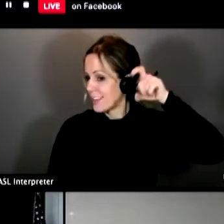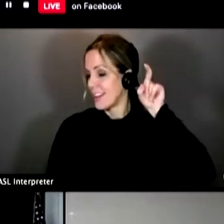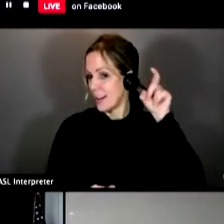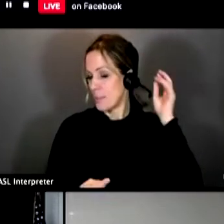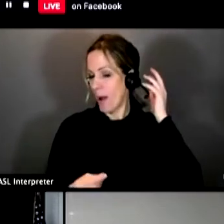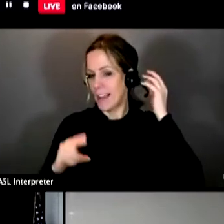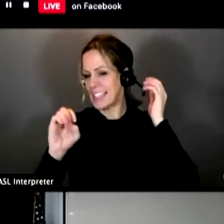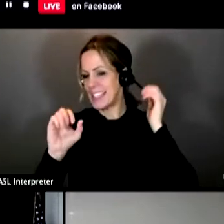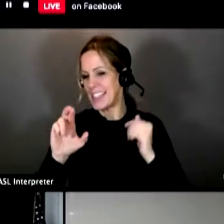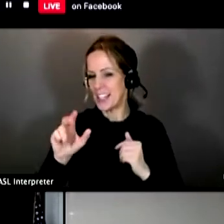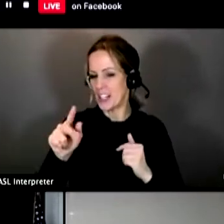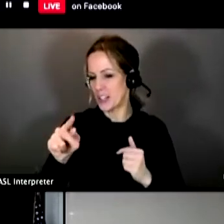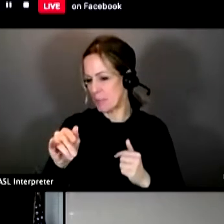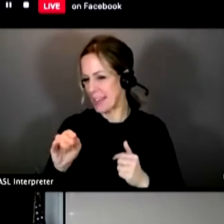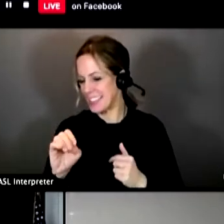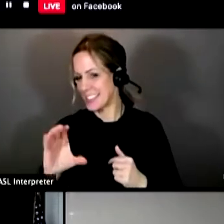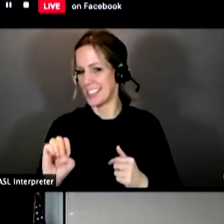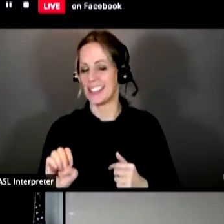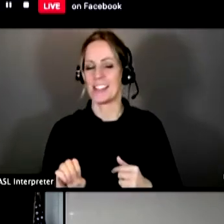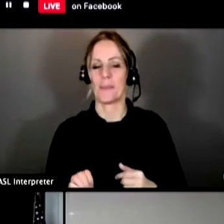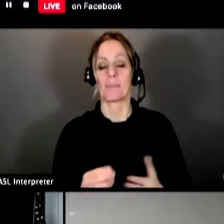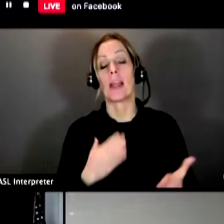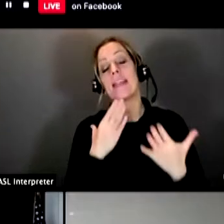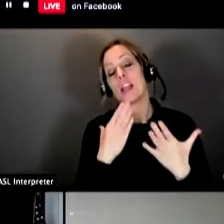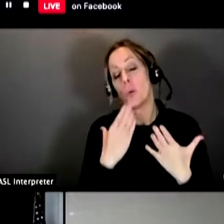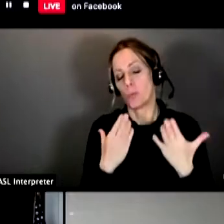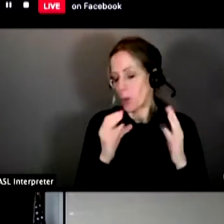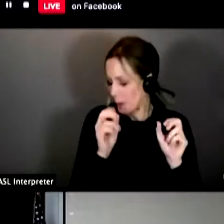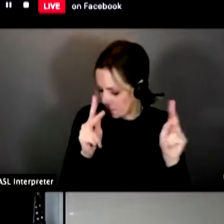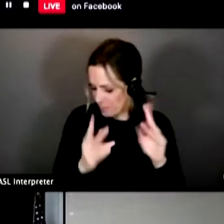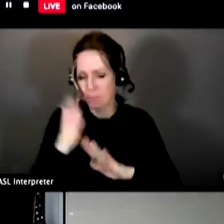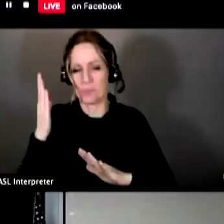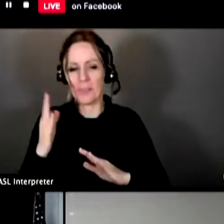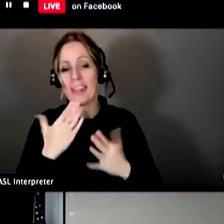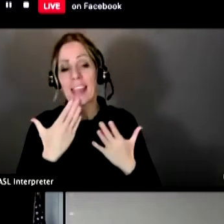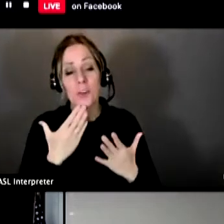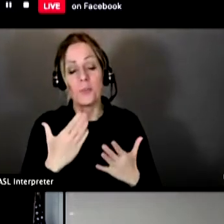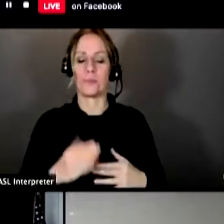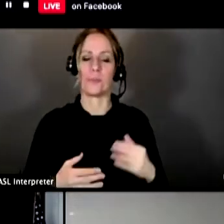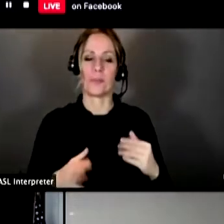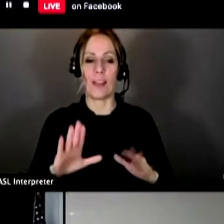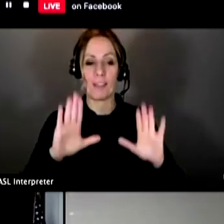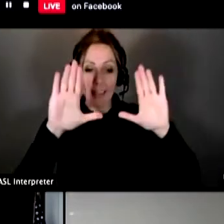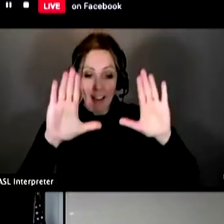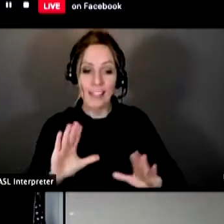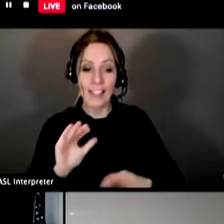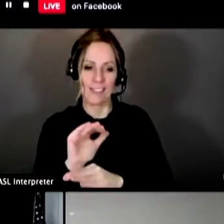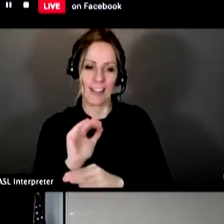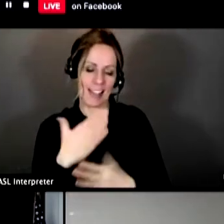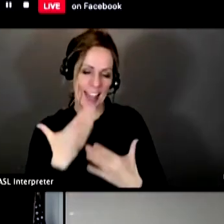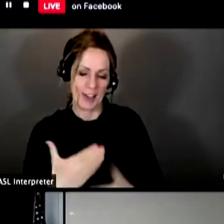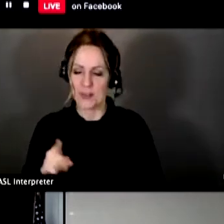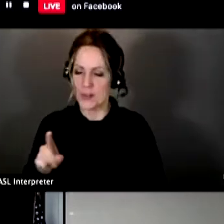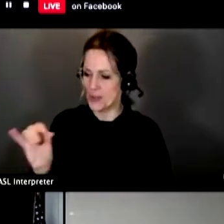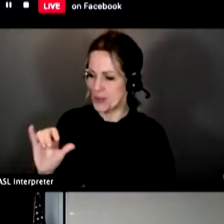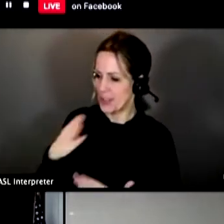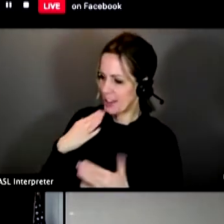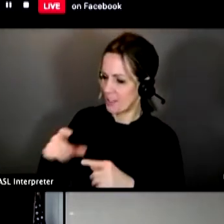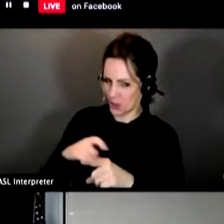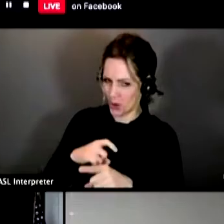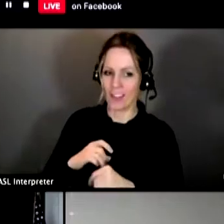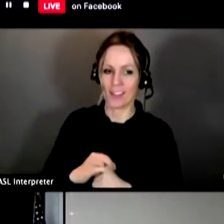let you go. Thank you so much. Thank you for yes, okay, sharing thank you, that. Thank you. Okay. Absolutely. You're welcome. Have a lovely evening. Thank you. You too. Thanks I appreciate for calling.